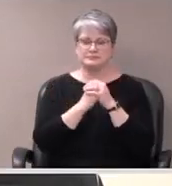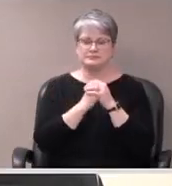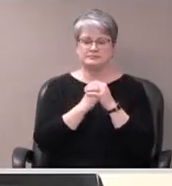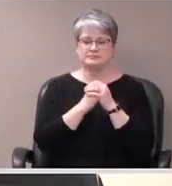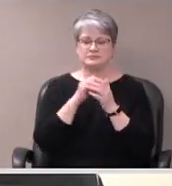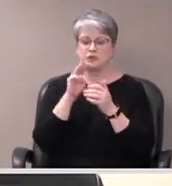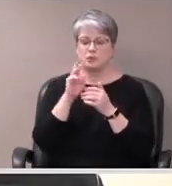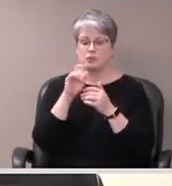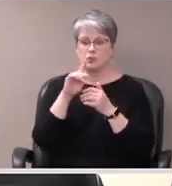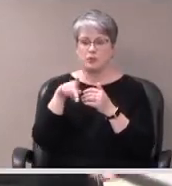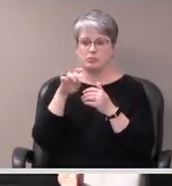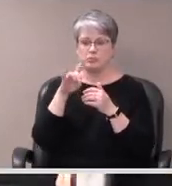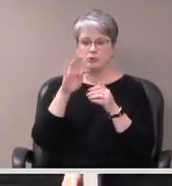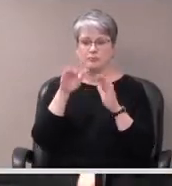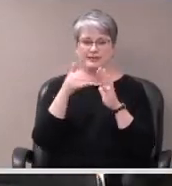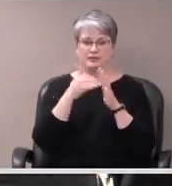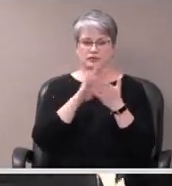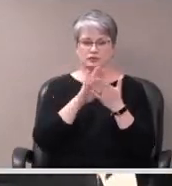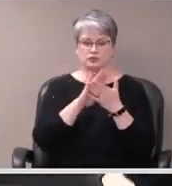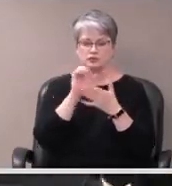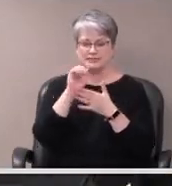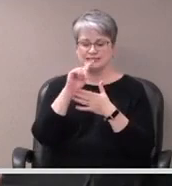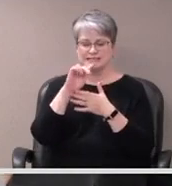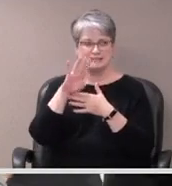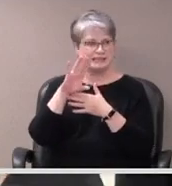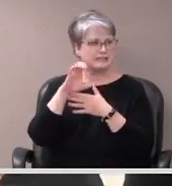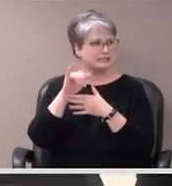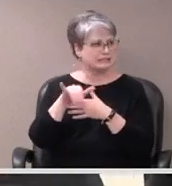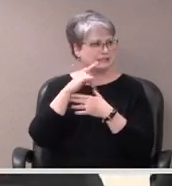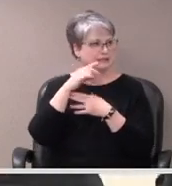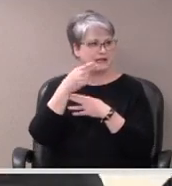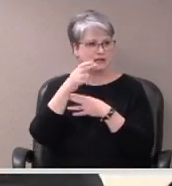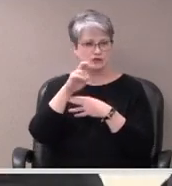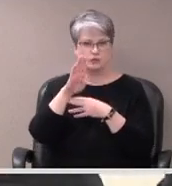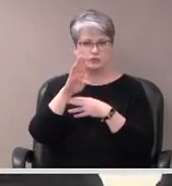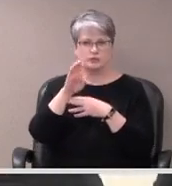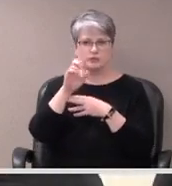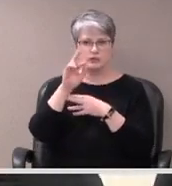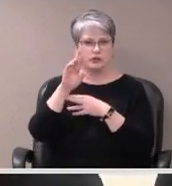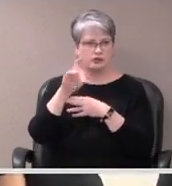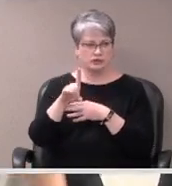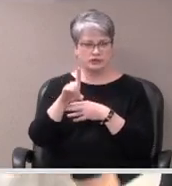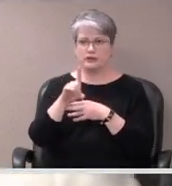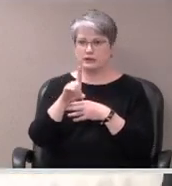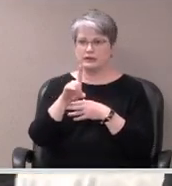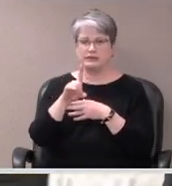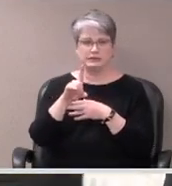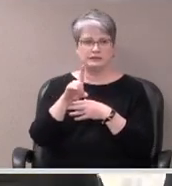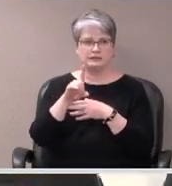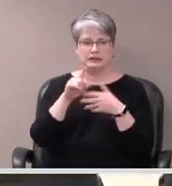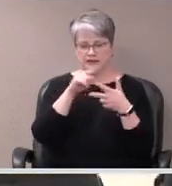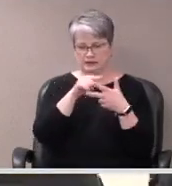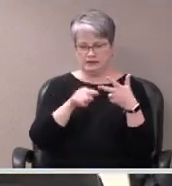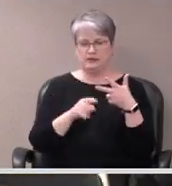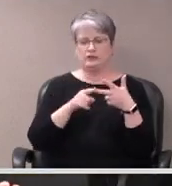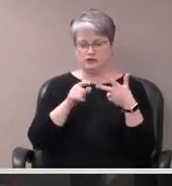Westport Middle School teacher Stacy Hubbard. Joining her in the recognition, Michelle Dillard and Jody Zeller.